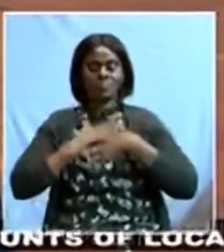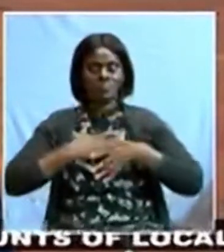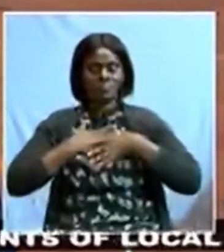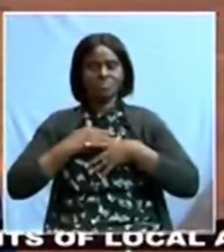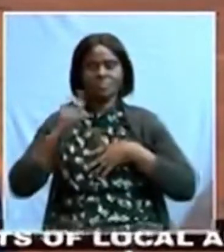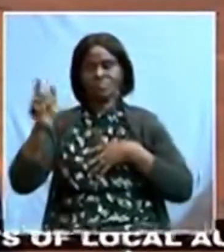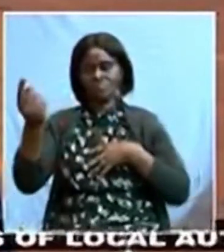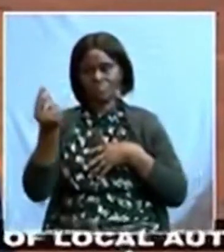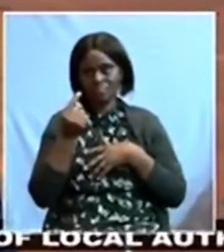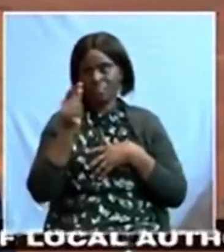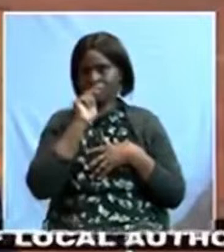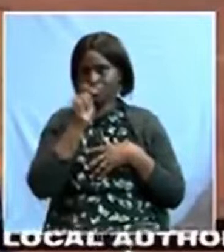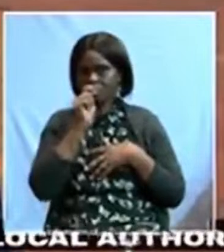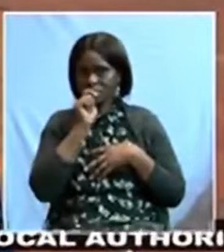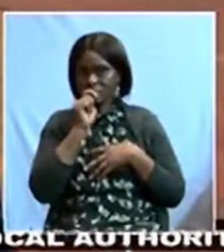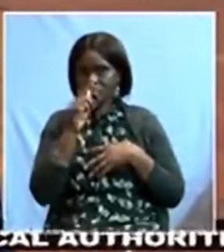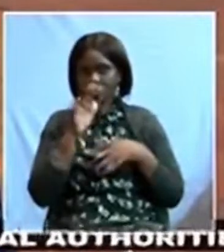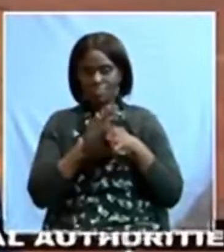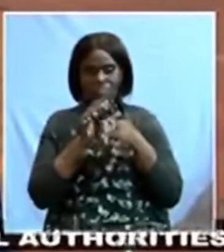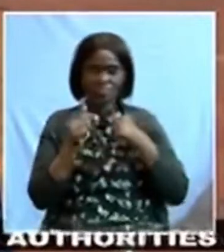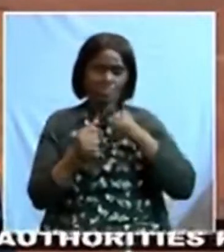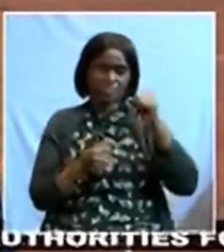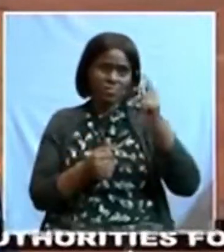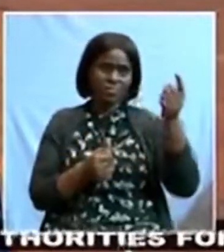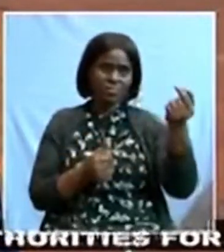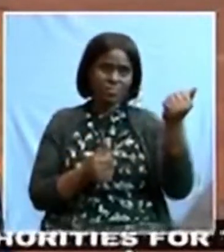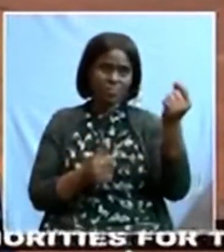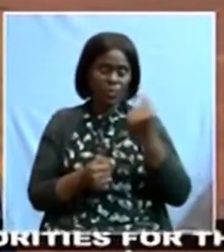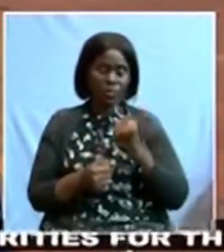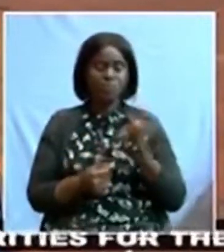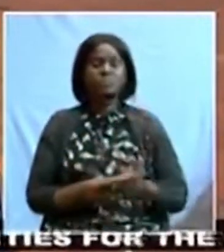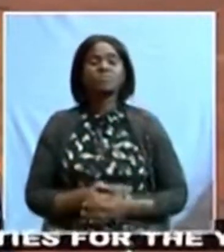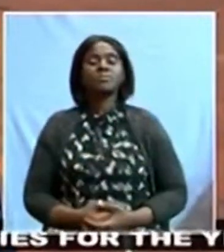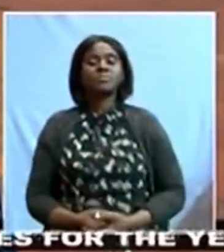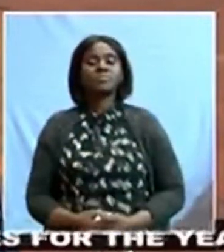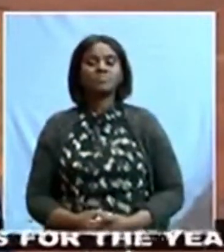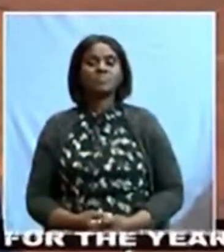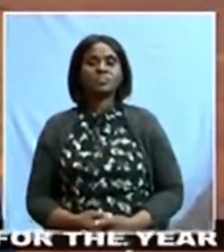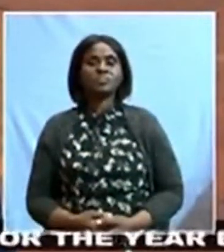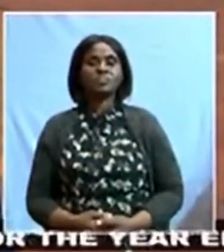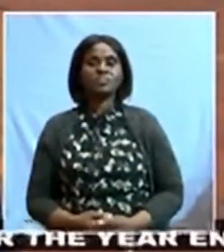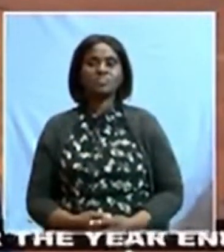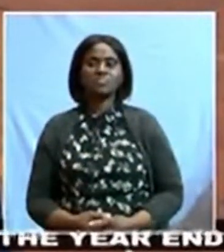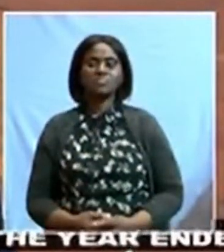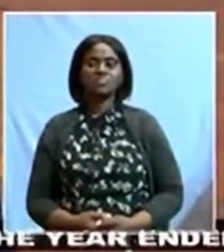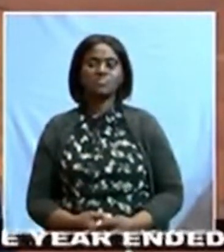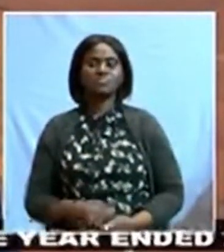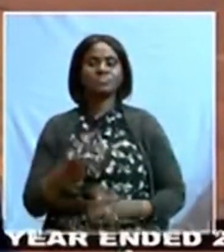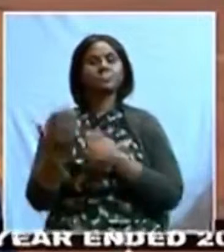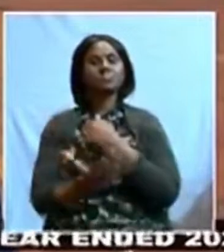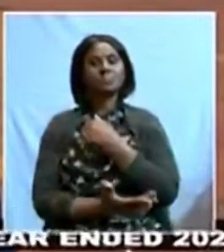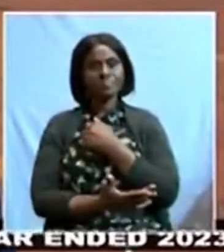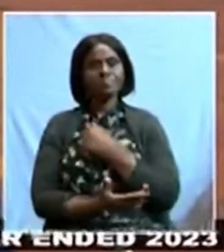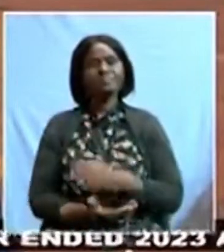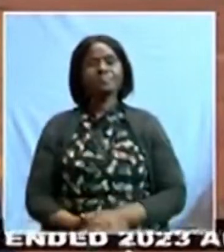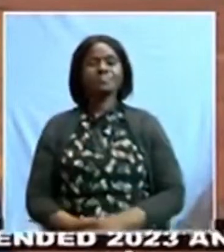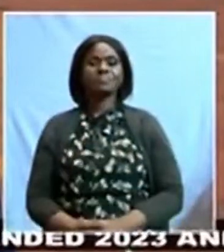use the microphone on my far left there to introduce yourself, and welcome to the